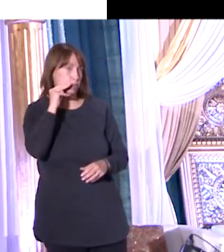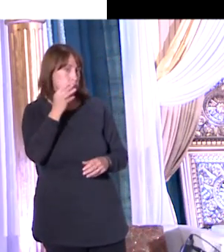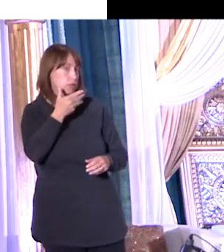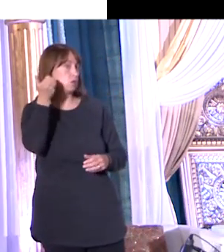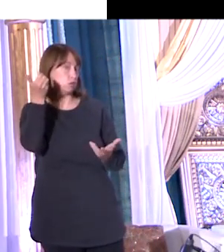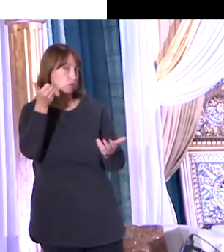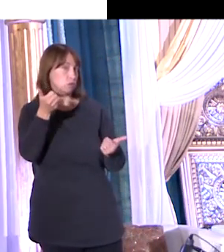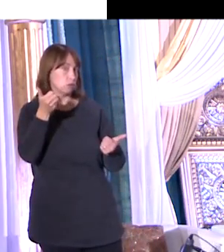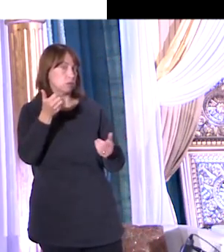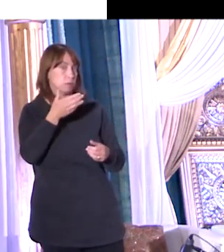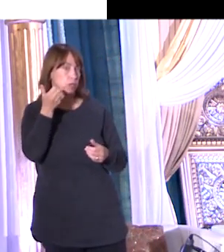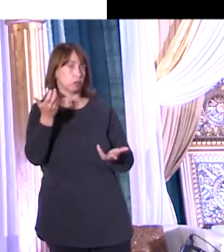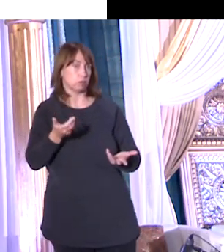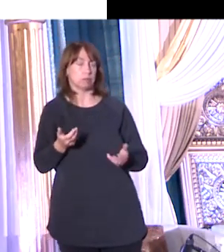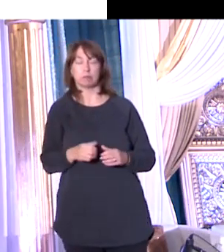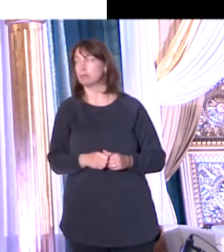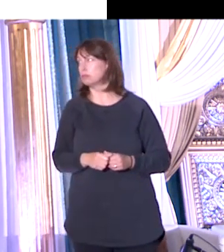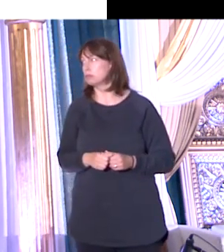United States, and so forth.